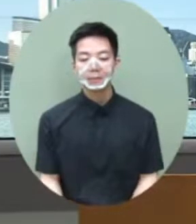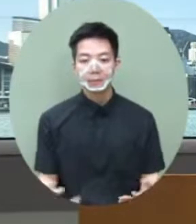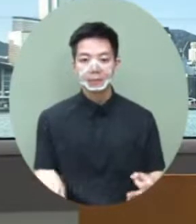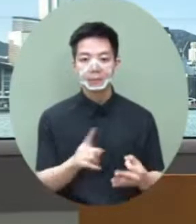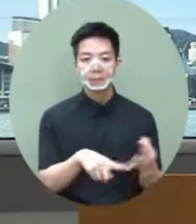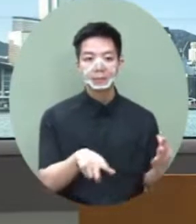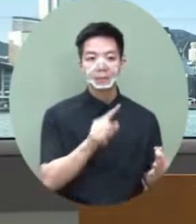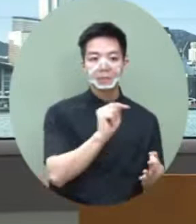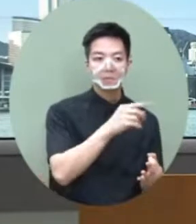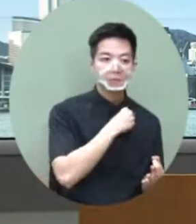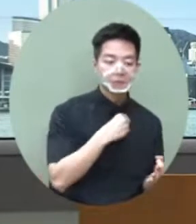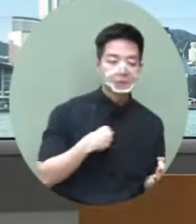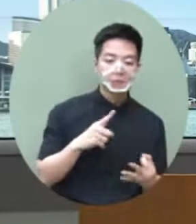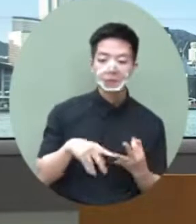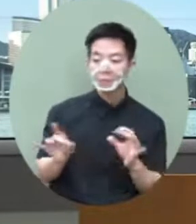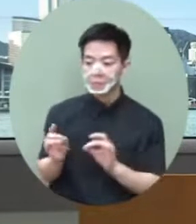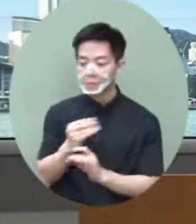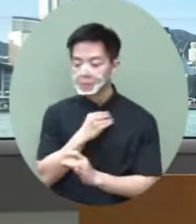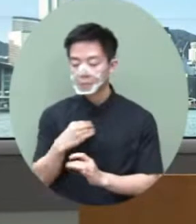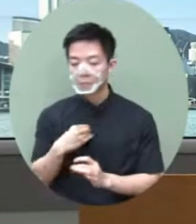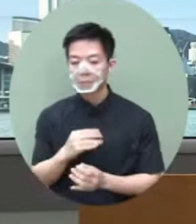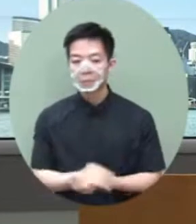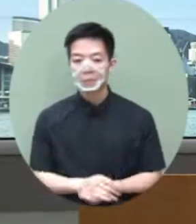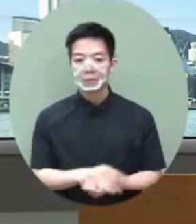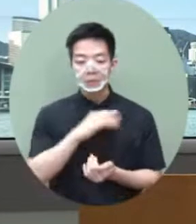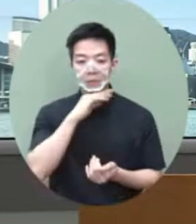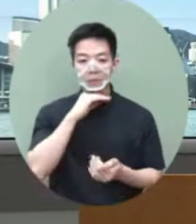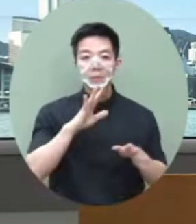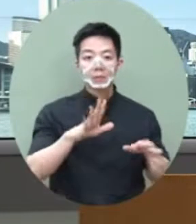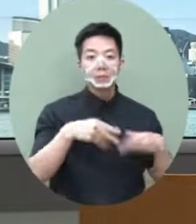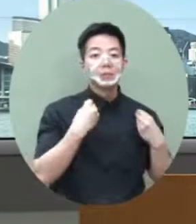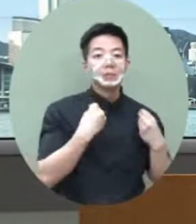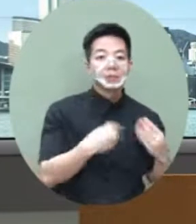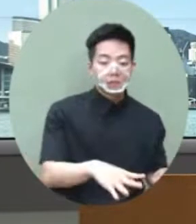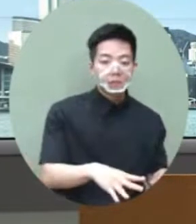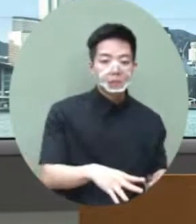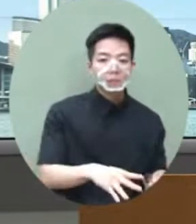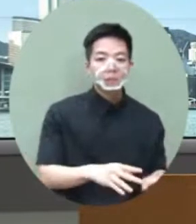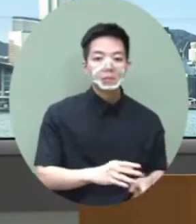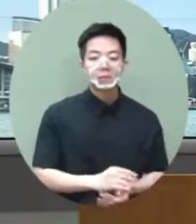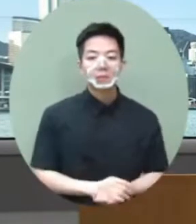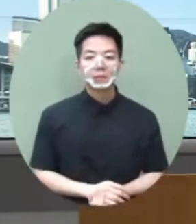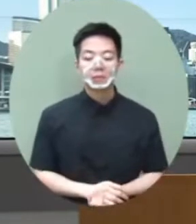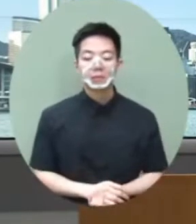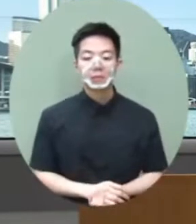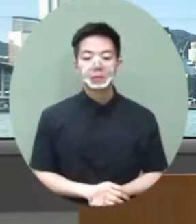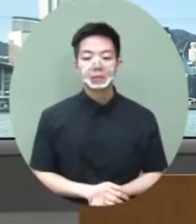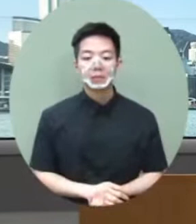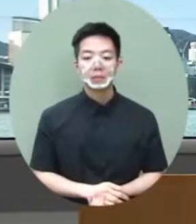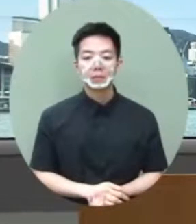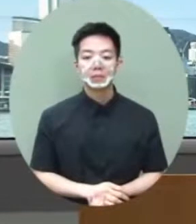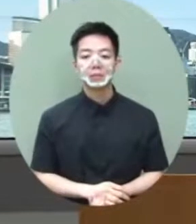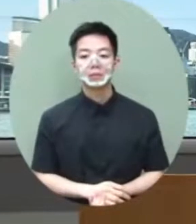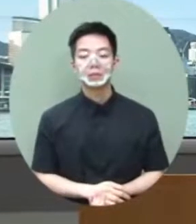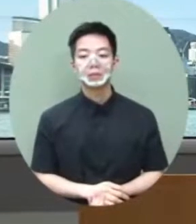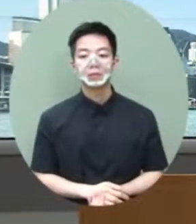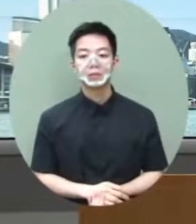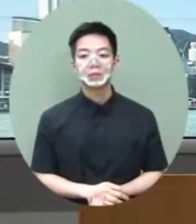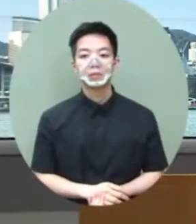I'd like to ask Dr. Choi or Dr. Chuang in relation to obtaining a certificate